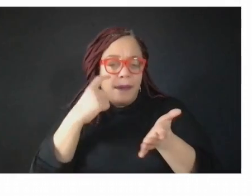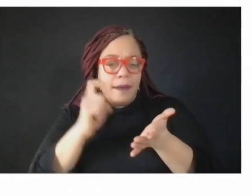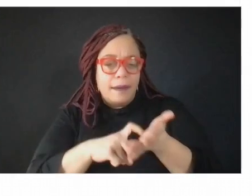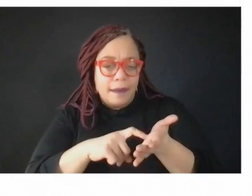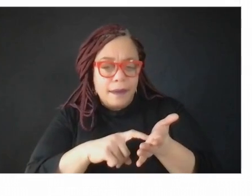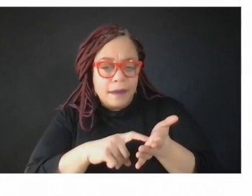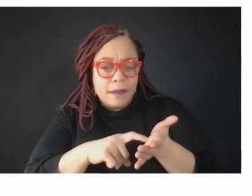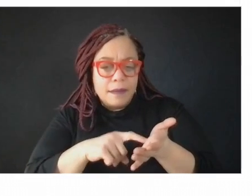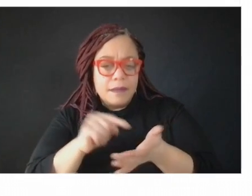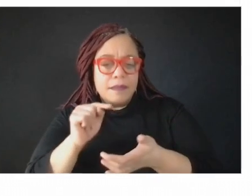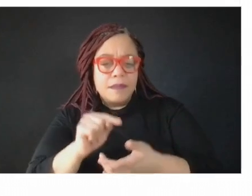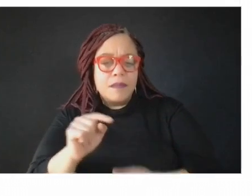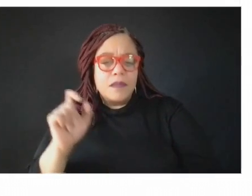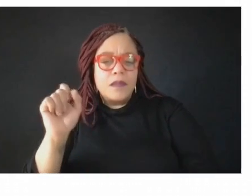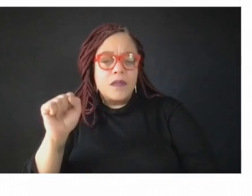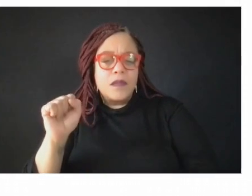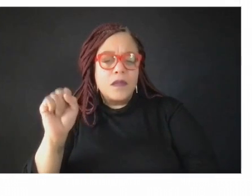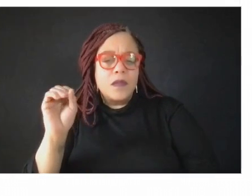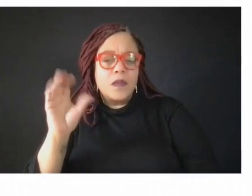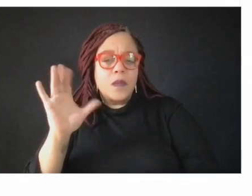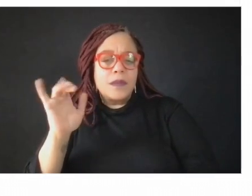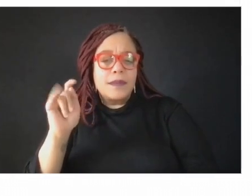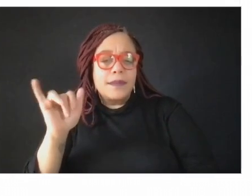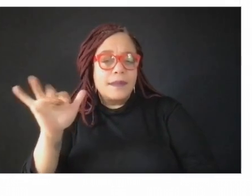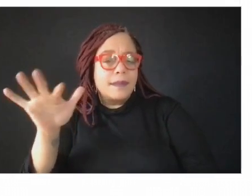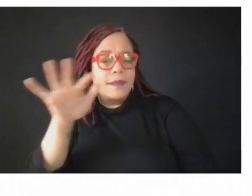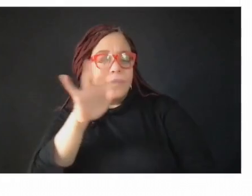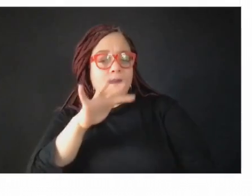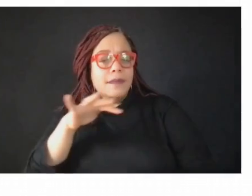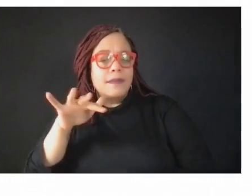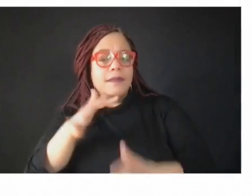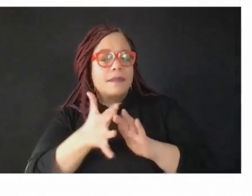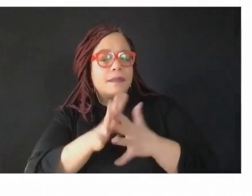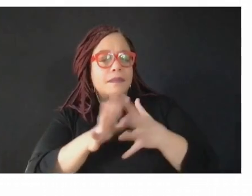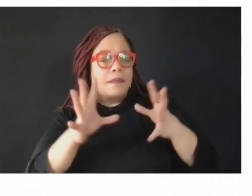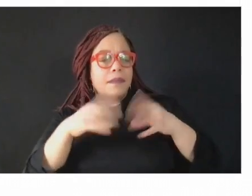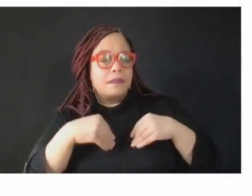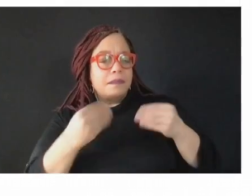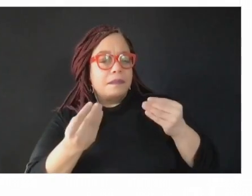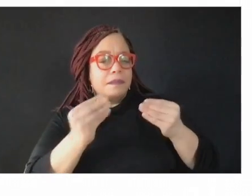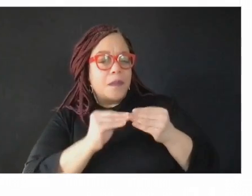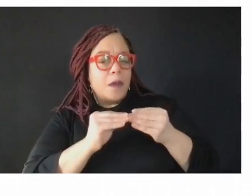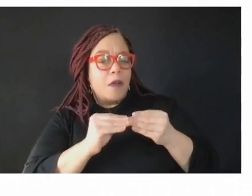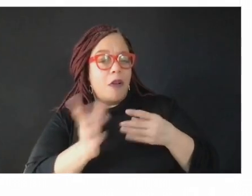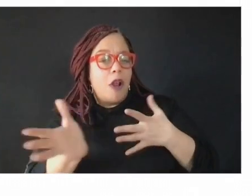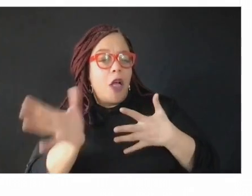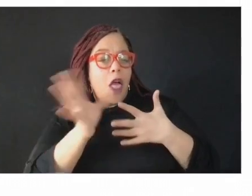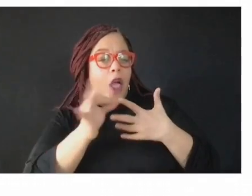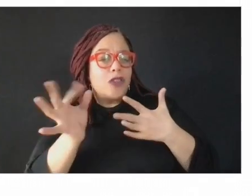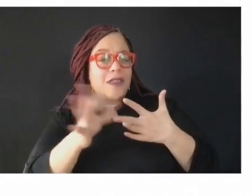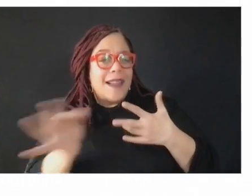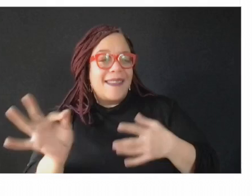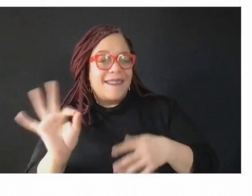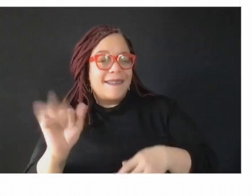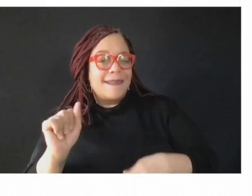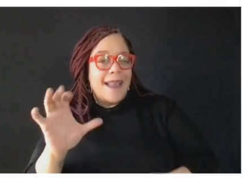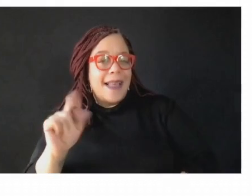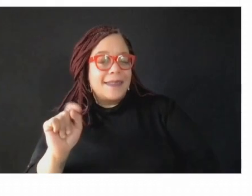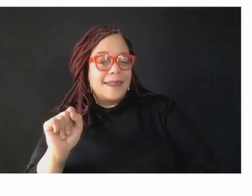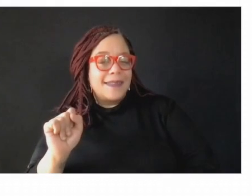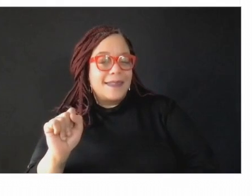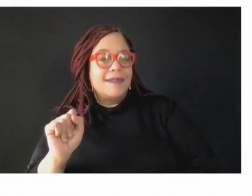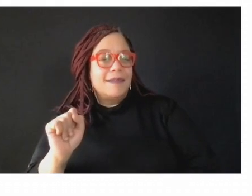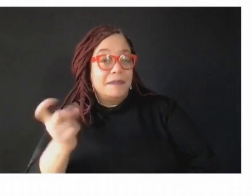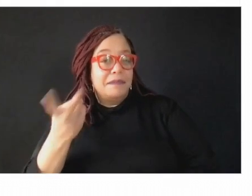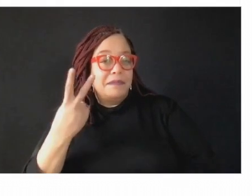of alternative facts. And we have seen, the ability